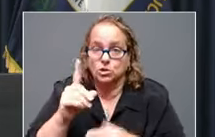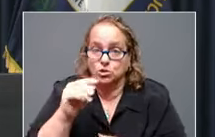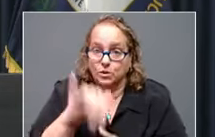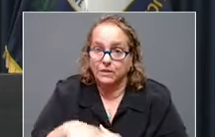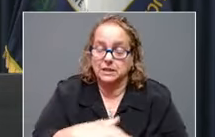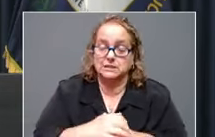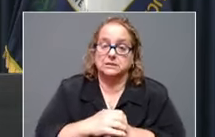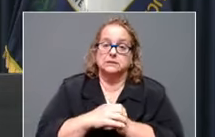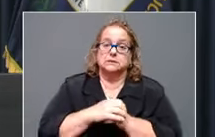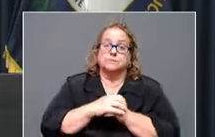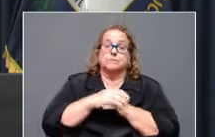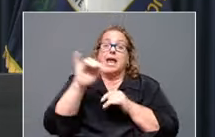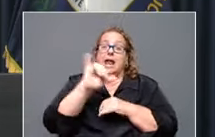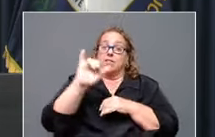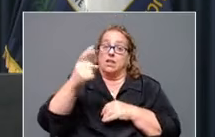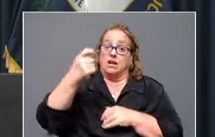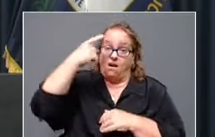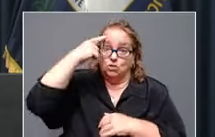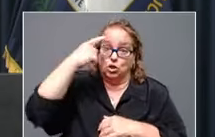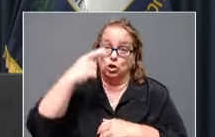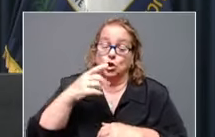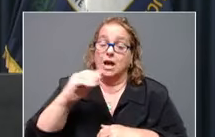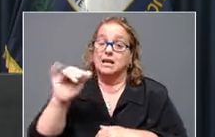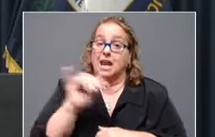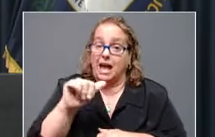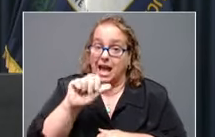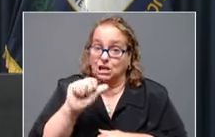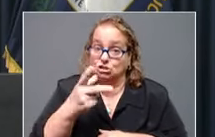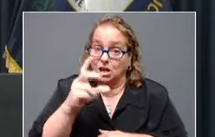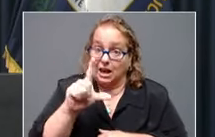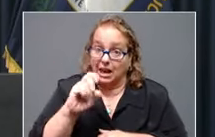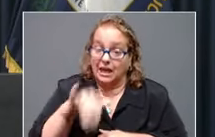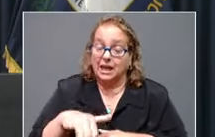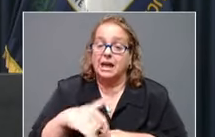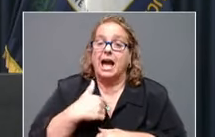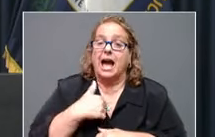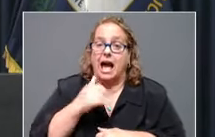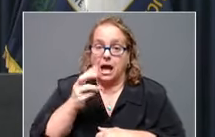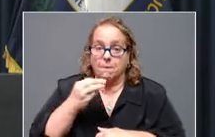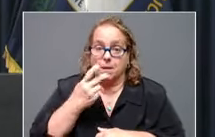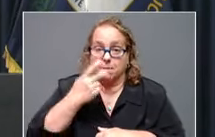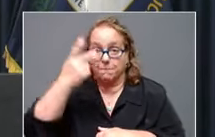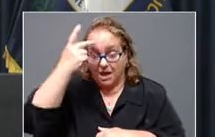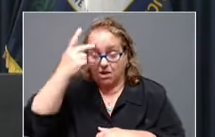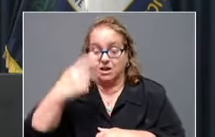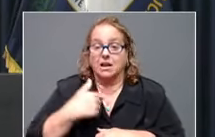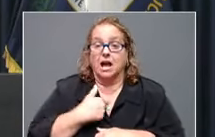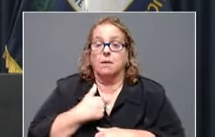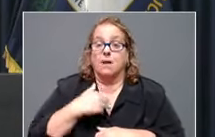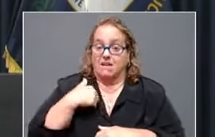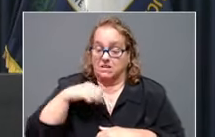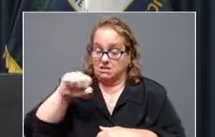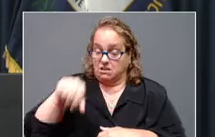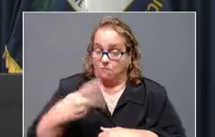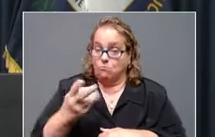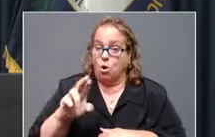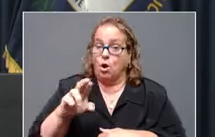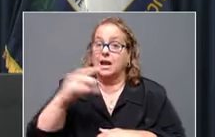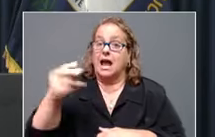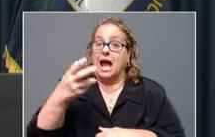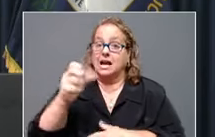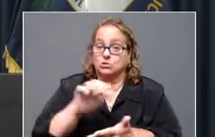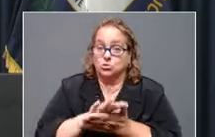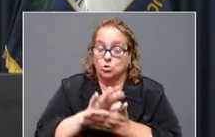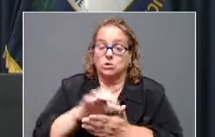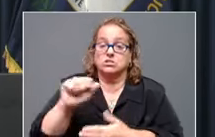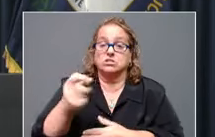in-person learning. This is the way to accomplish it. We want to thank the governor for having us today, and we hope that soon